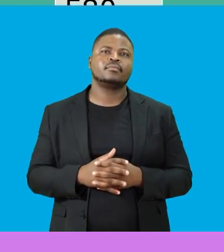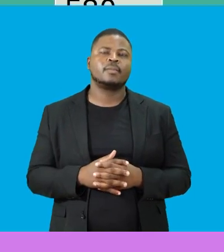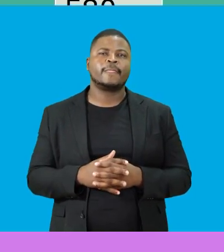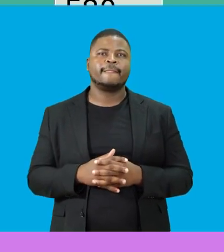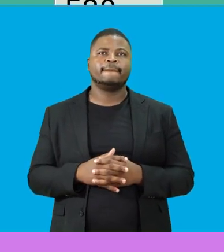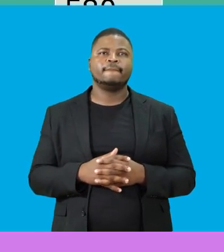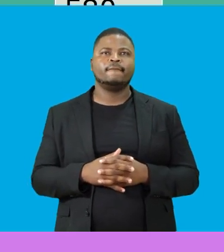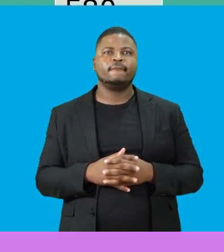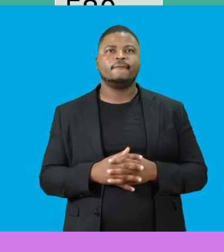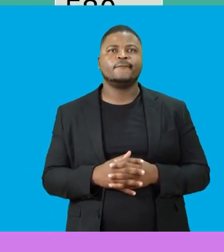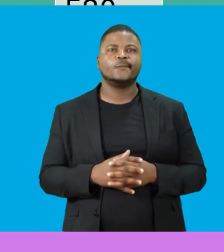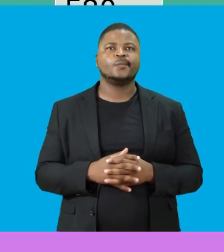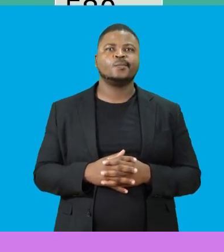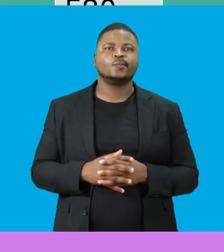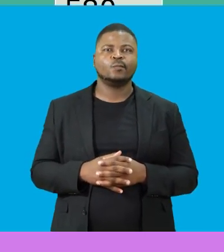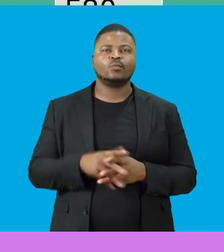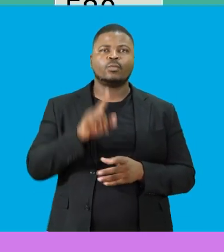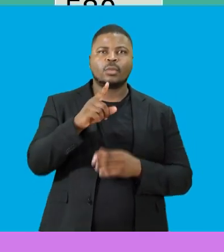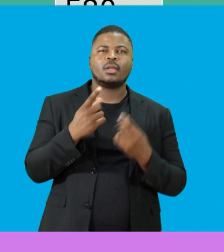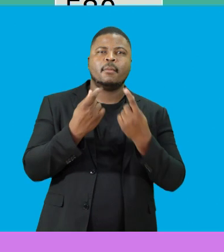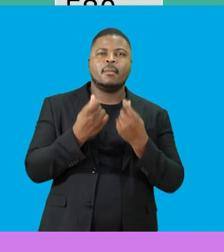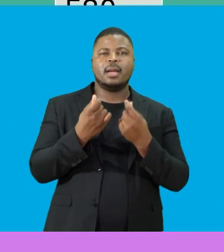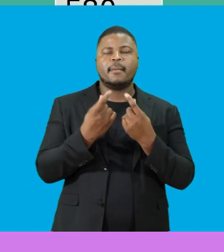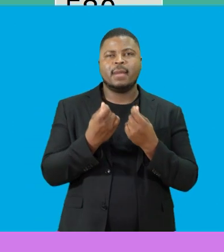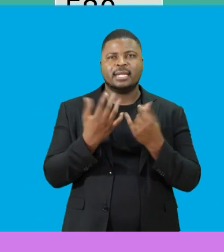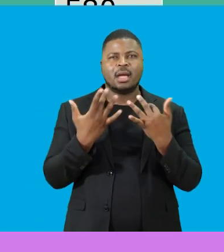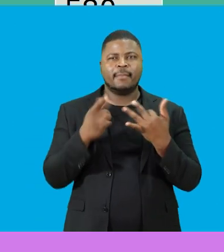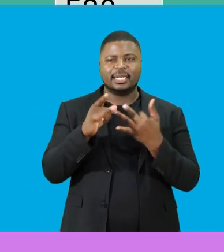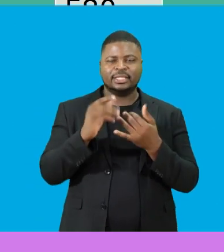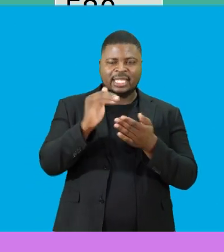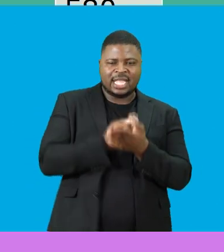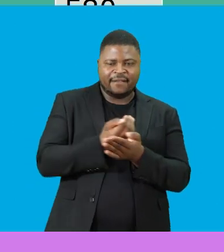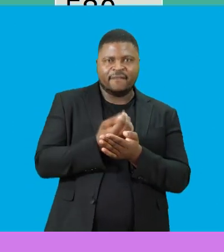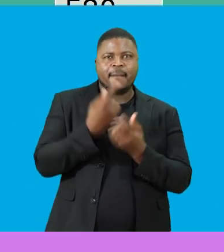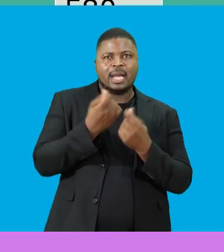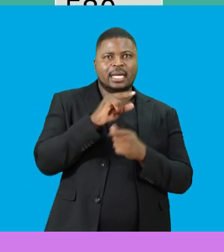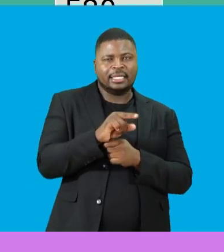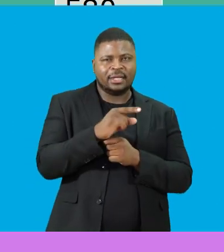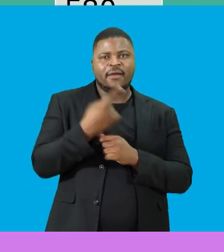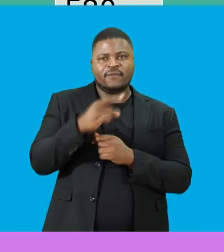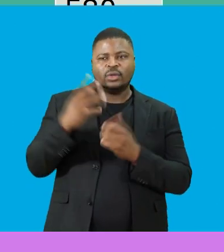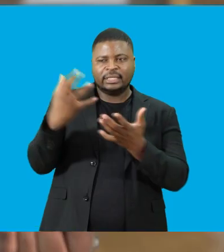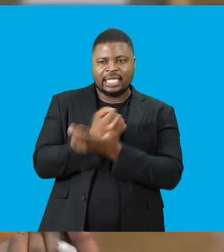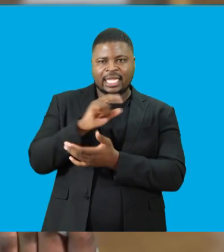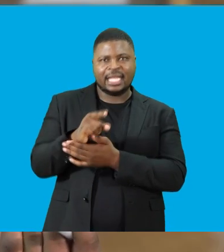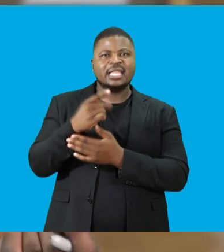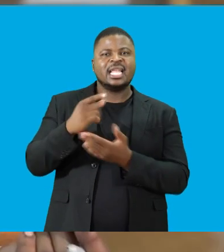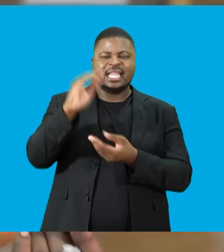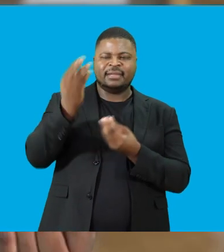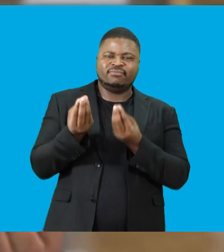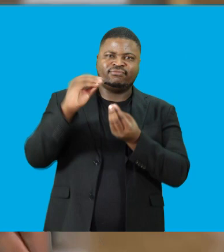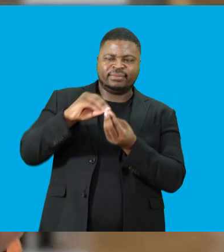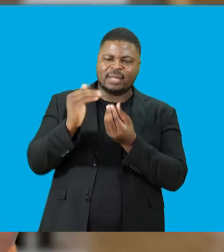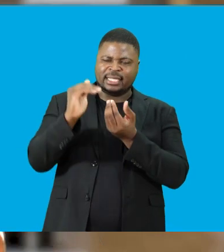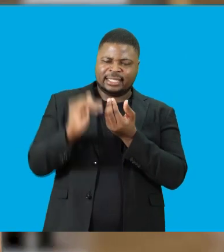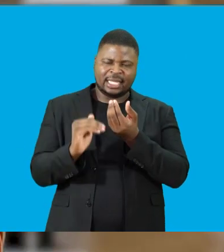Question B says, how much did Mr. Mbele save for taking the package deal? Remember when we read our statement, it said that